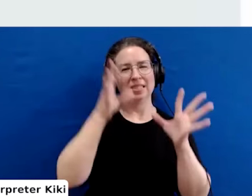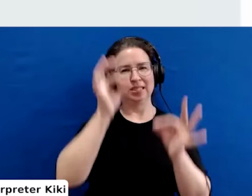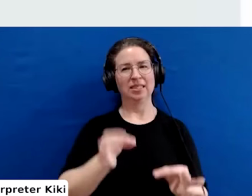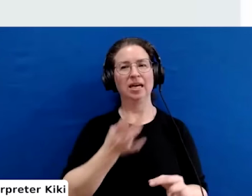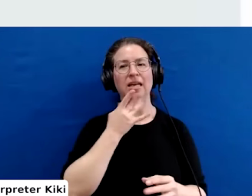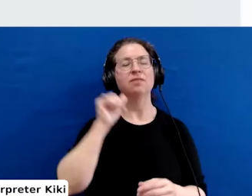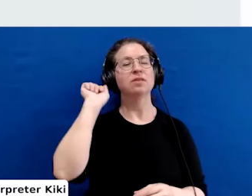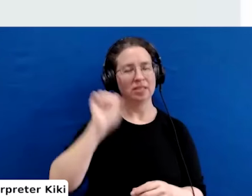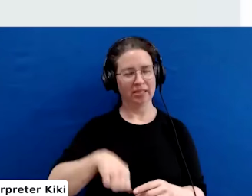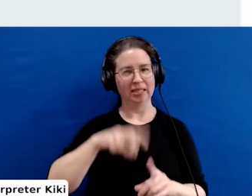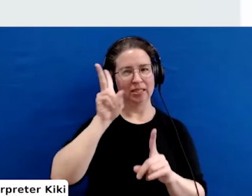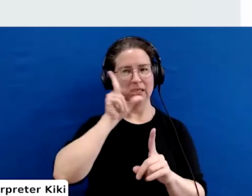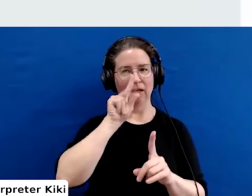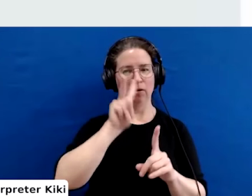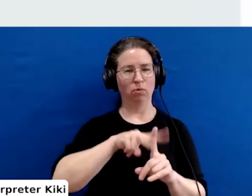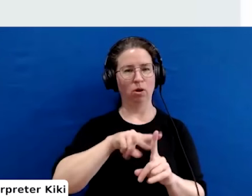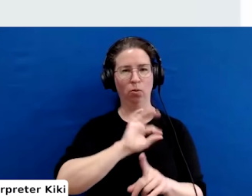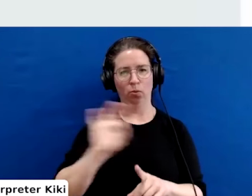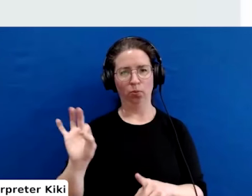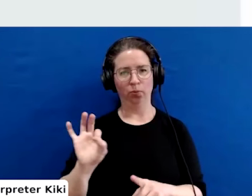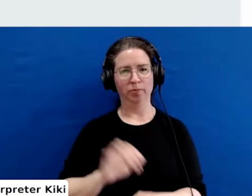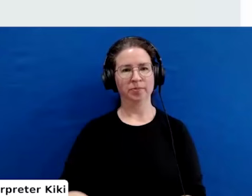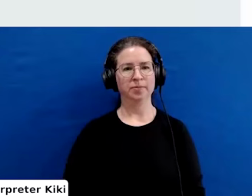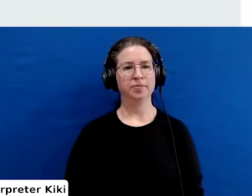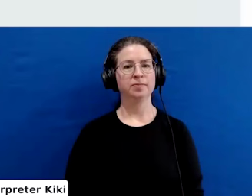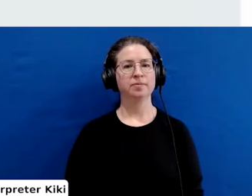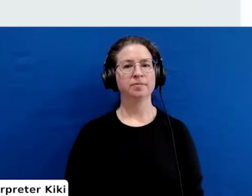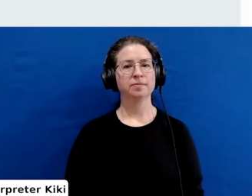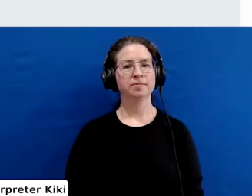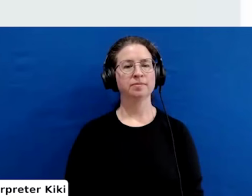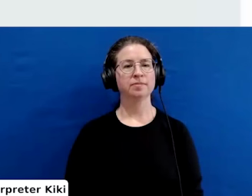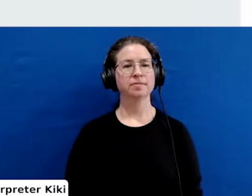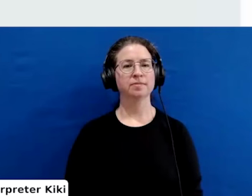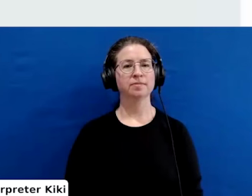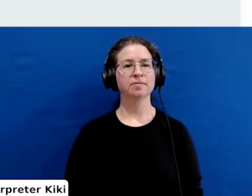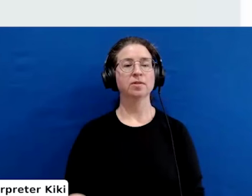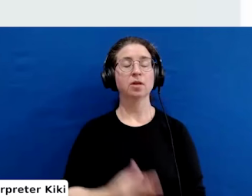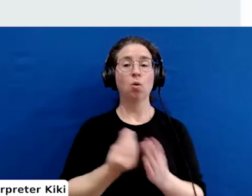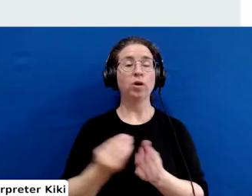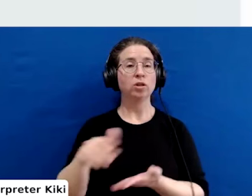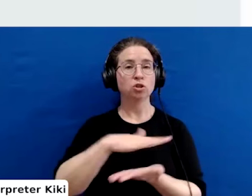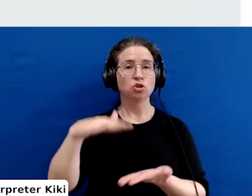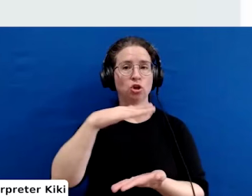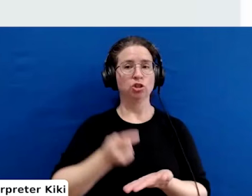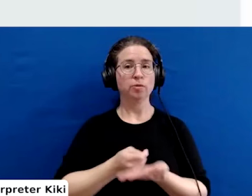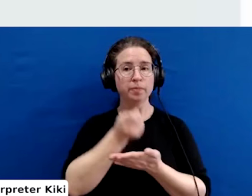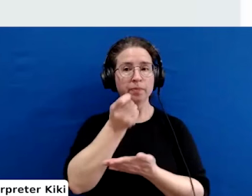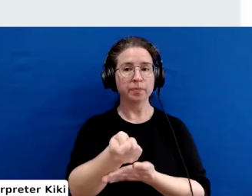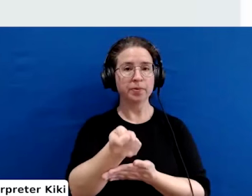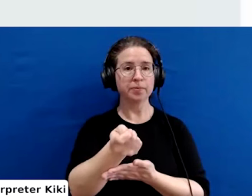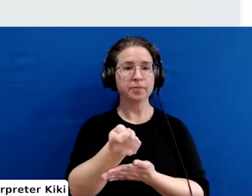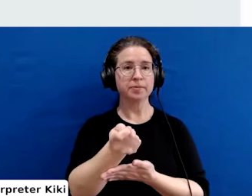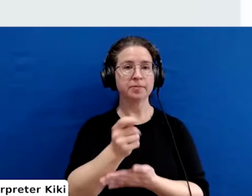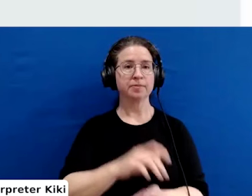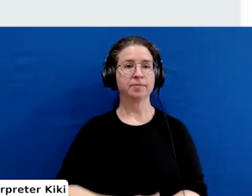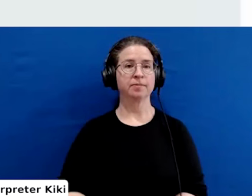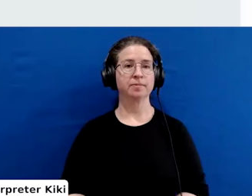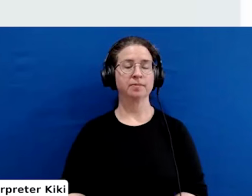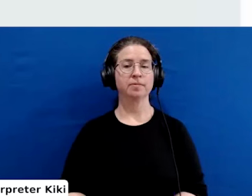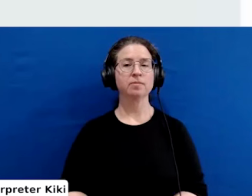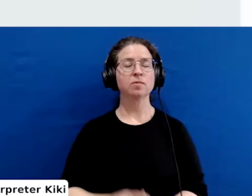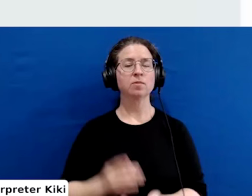So we might go to the next slide. Thank you. So with scholarship payments, scholars will receive a payment in